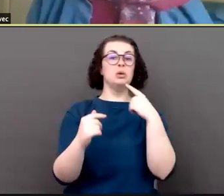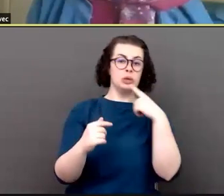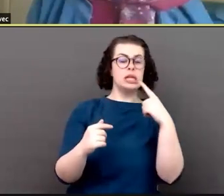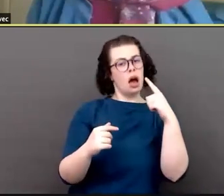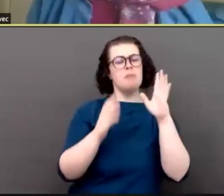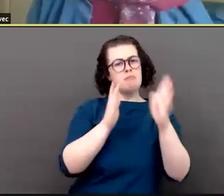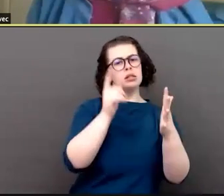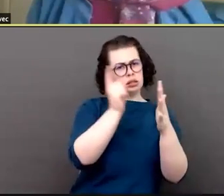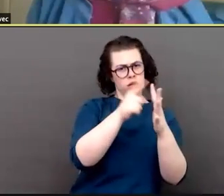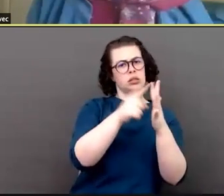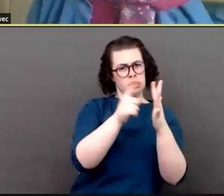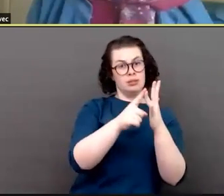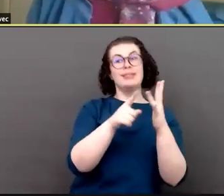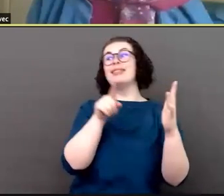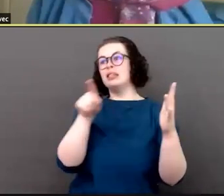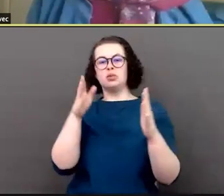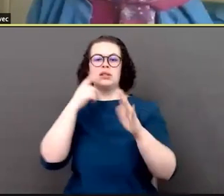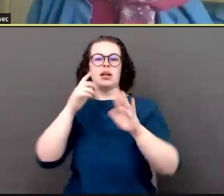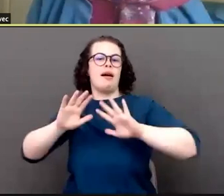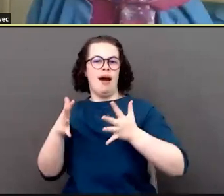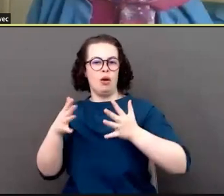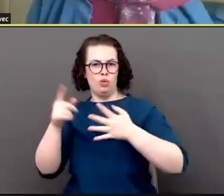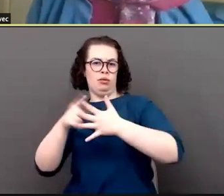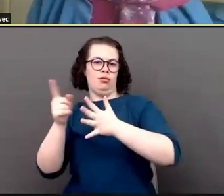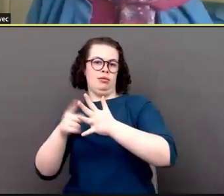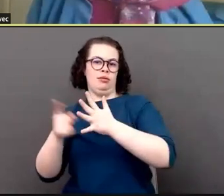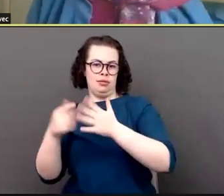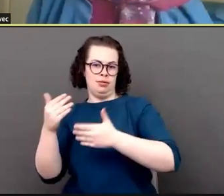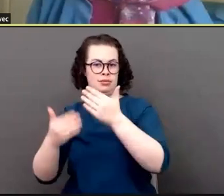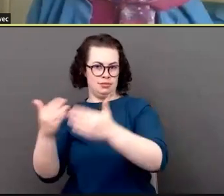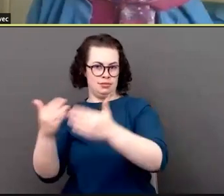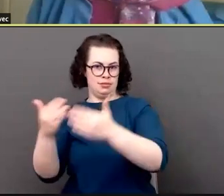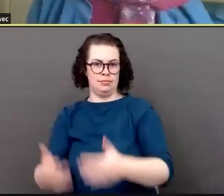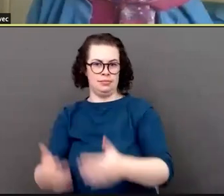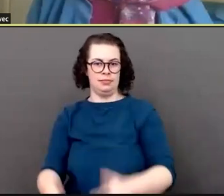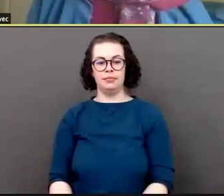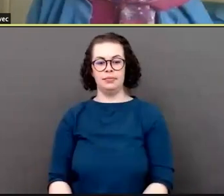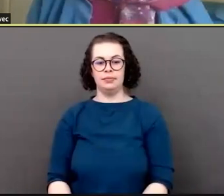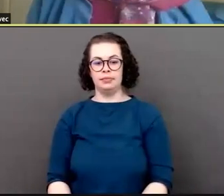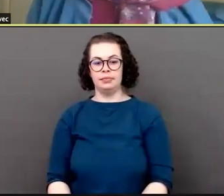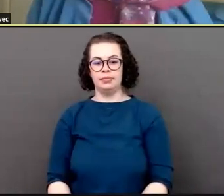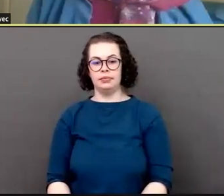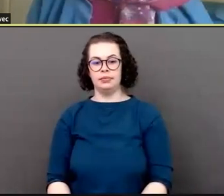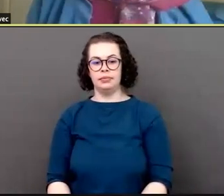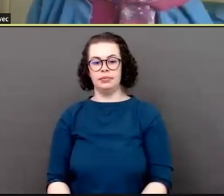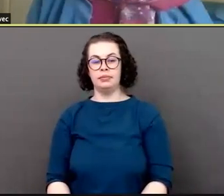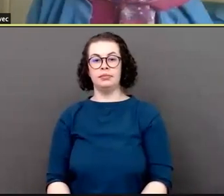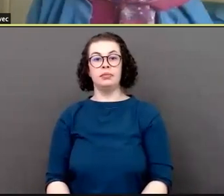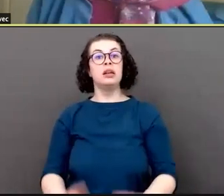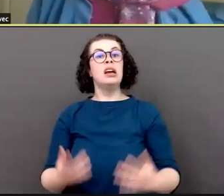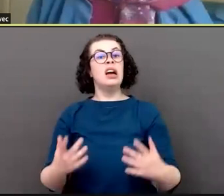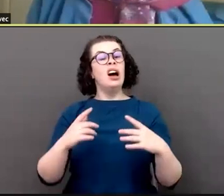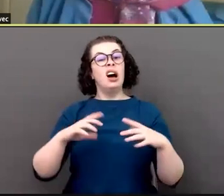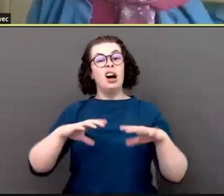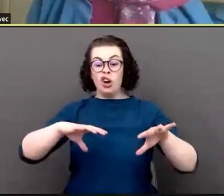specifications. In some areas, there are different solutions shown from different countries, but in